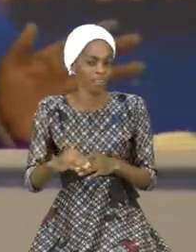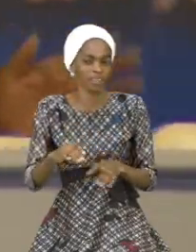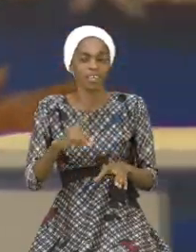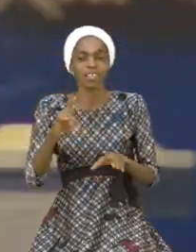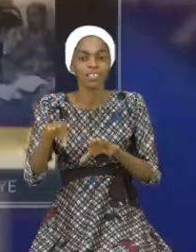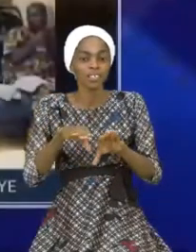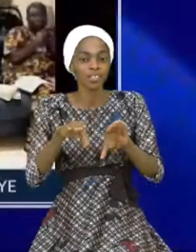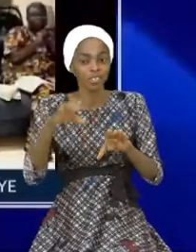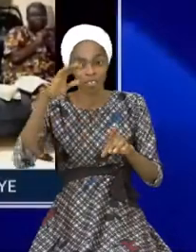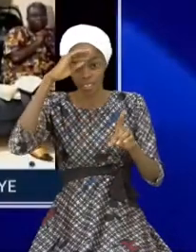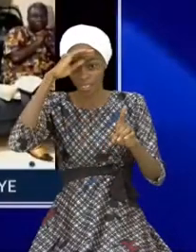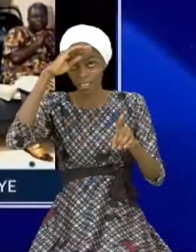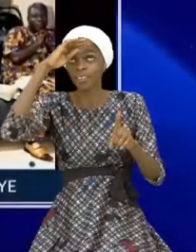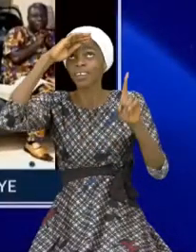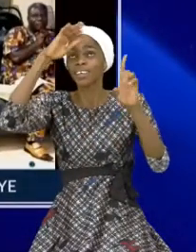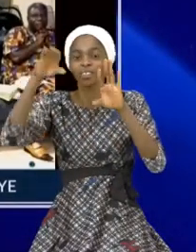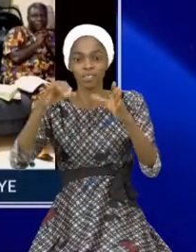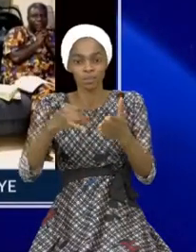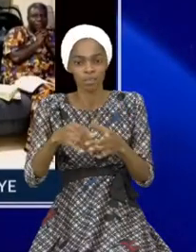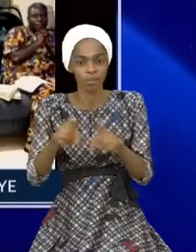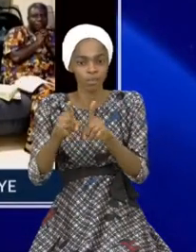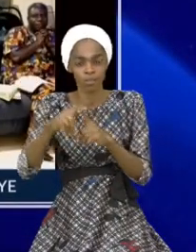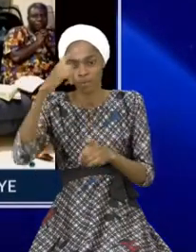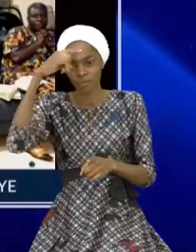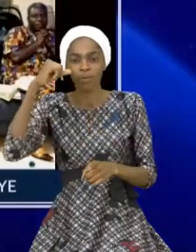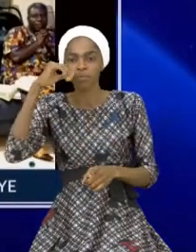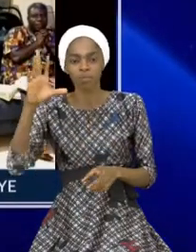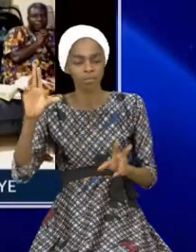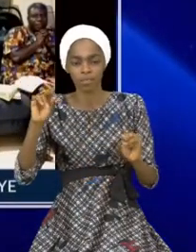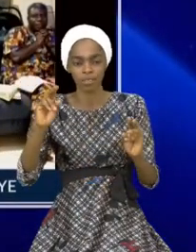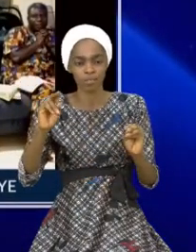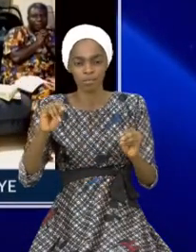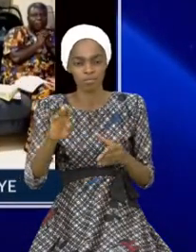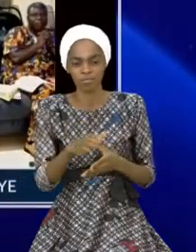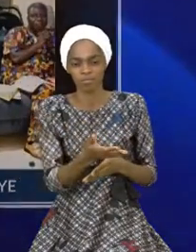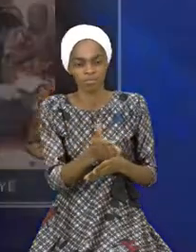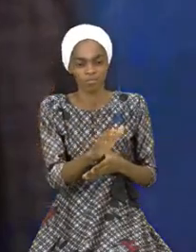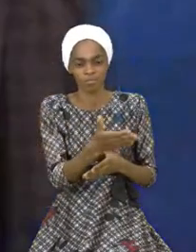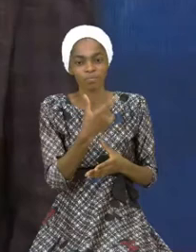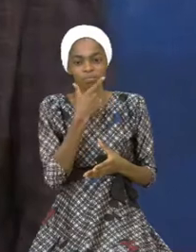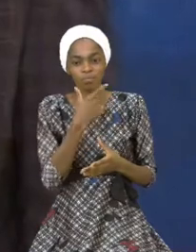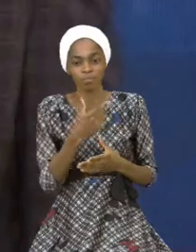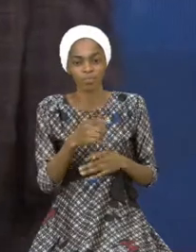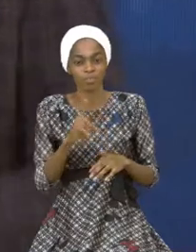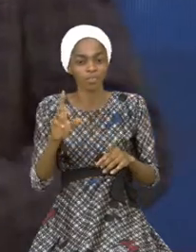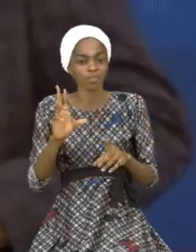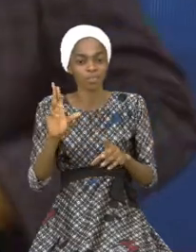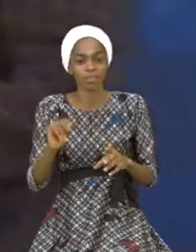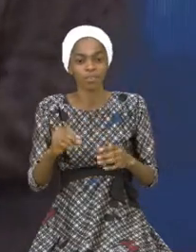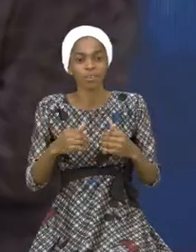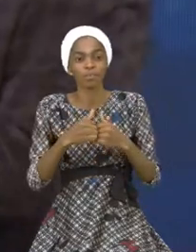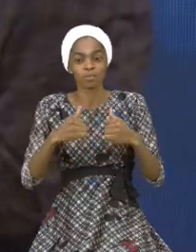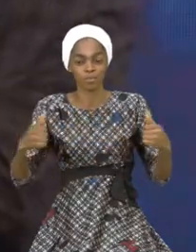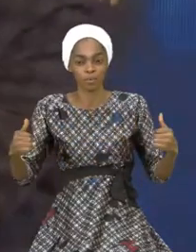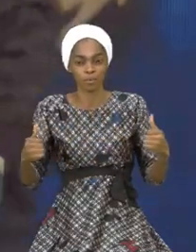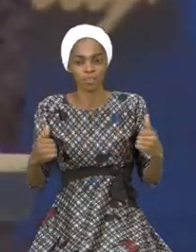it also for women. There's no discrimination. You've heard a man. Let me